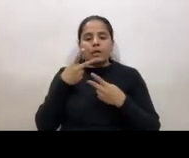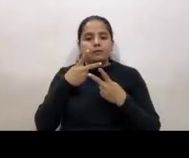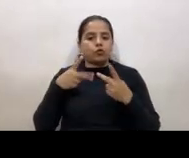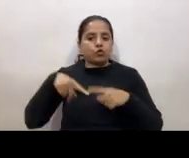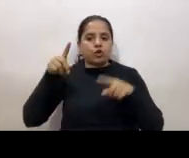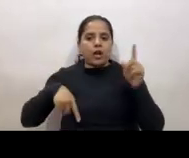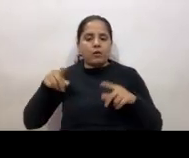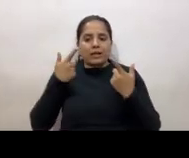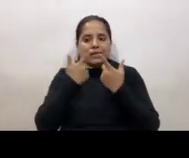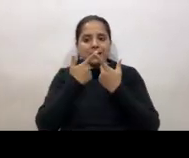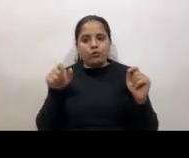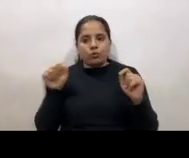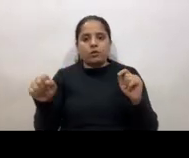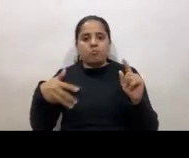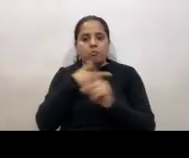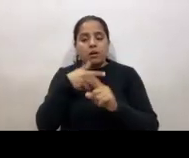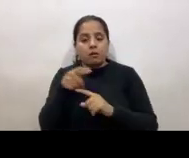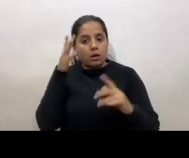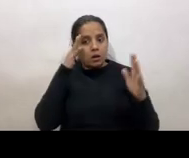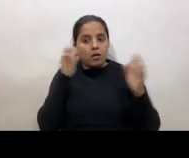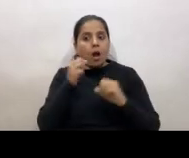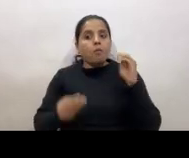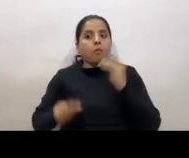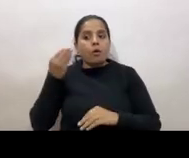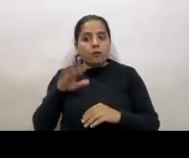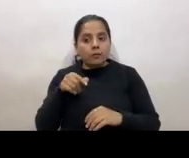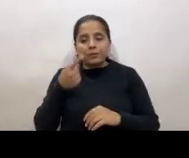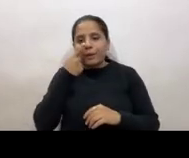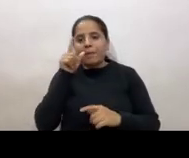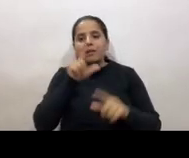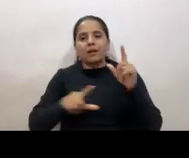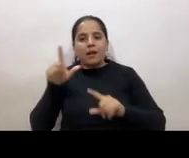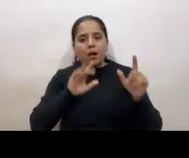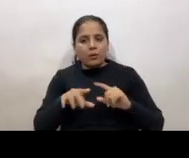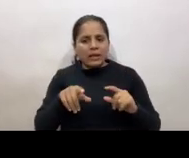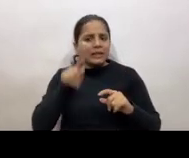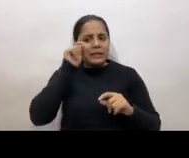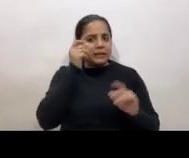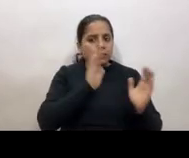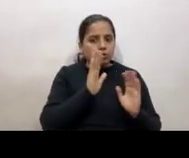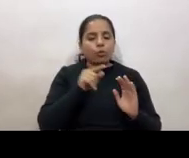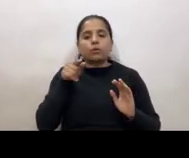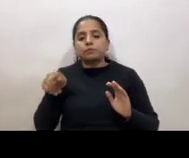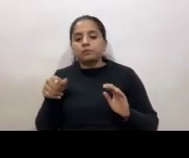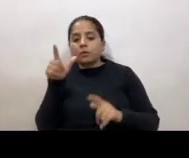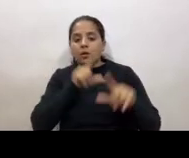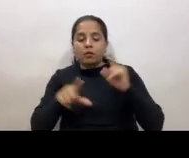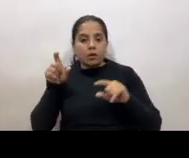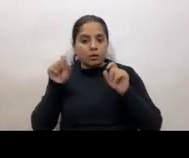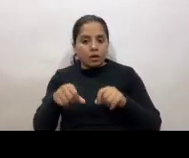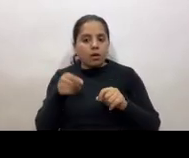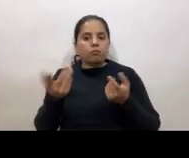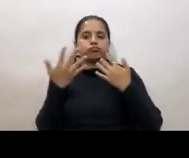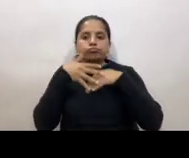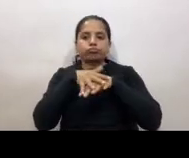linguistic backgrounds and they are more comfortable using the mother language rather than English, these languages can be